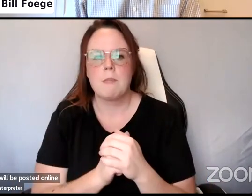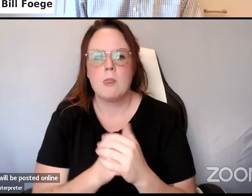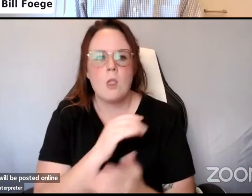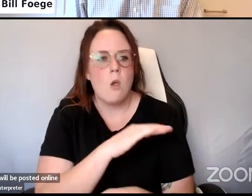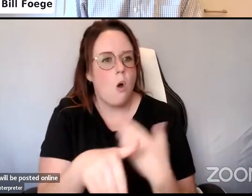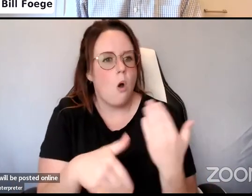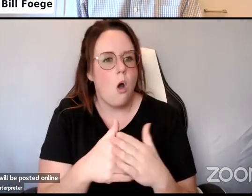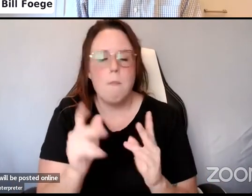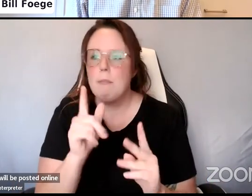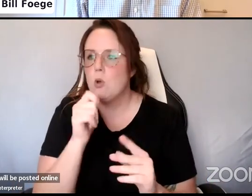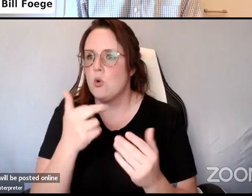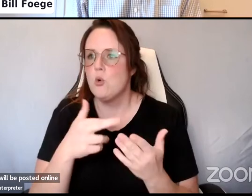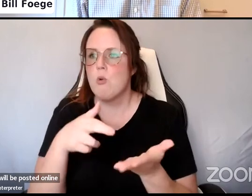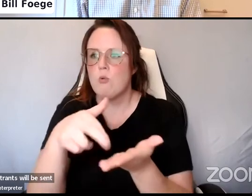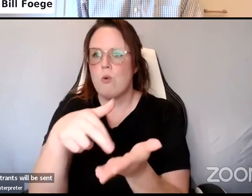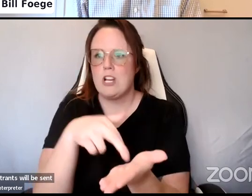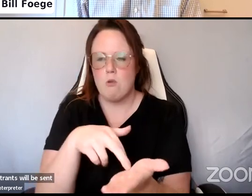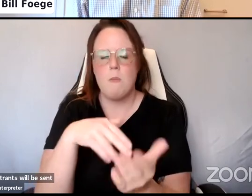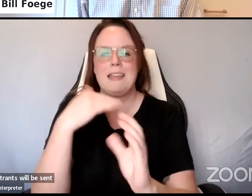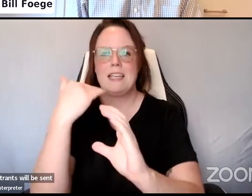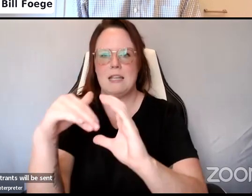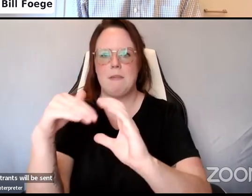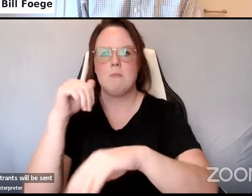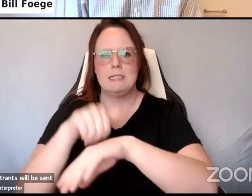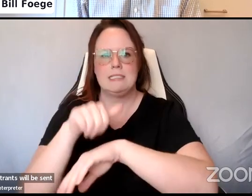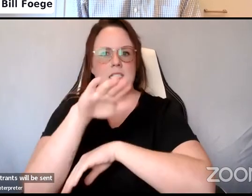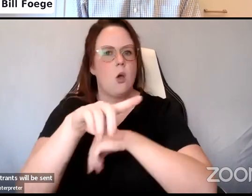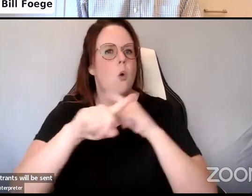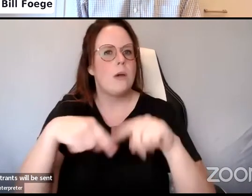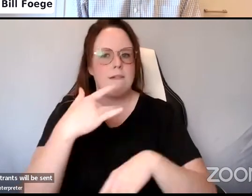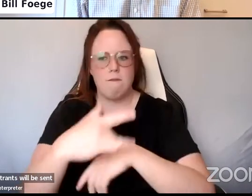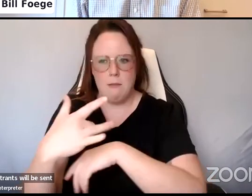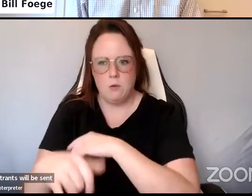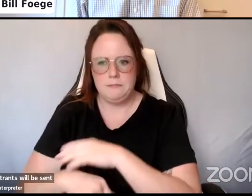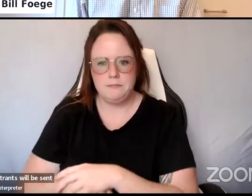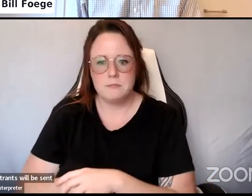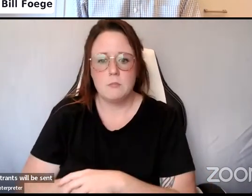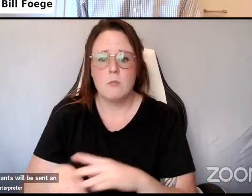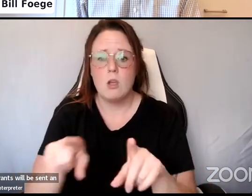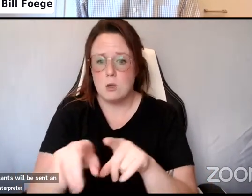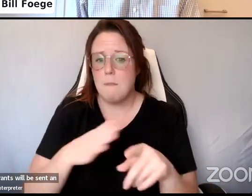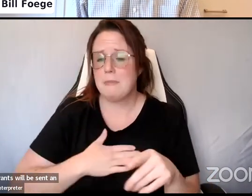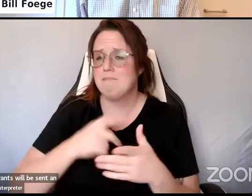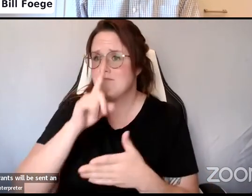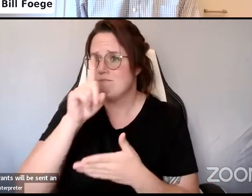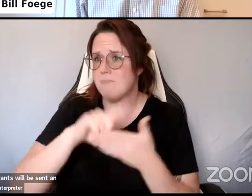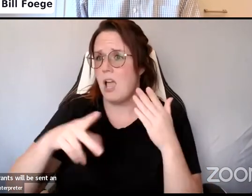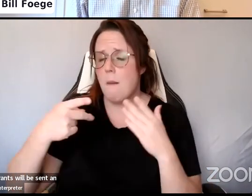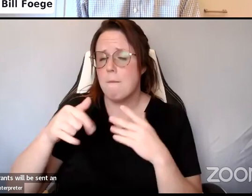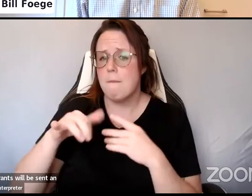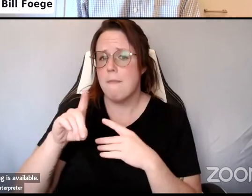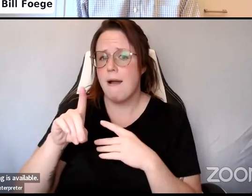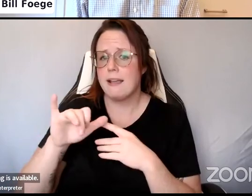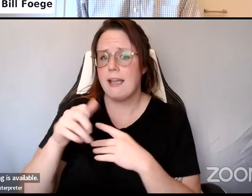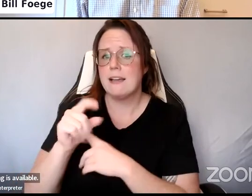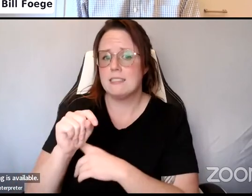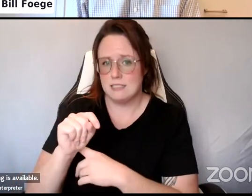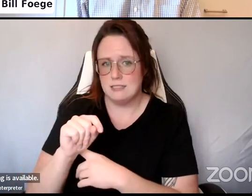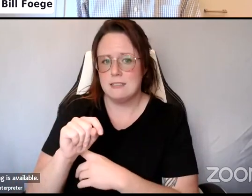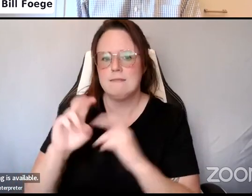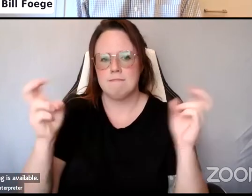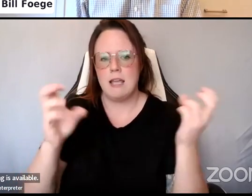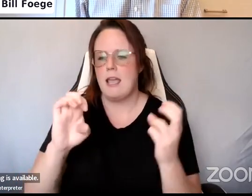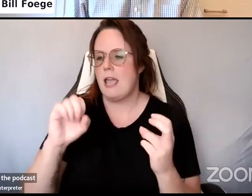all registrants will be sent an email when the recording is available uh also please check out the podcast uh epidemic it's available